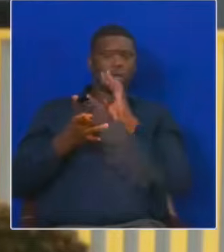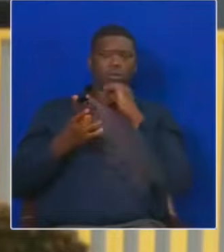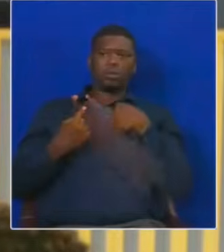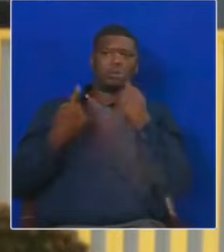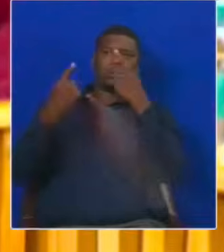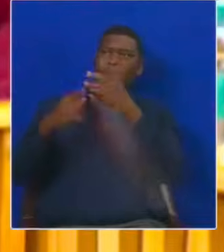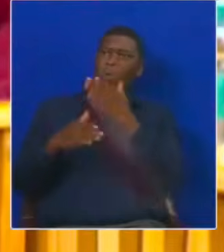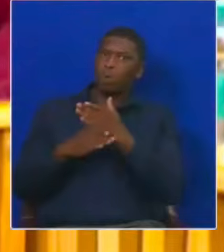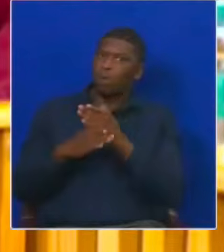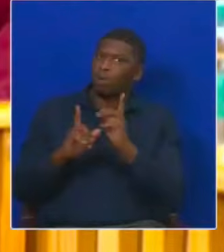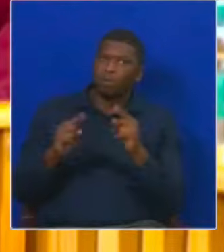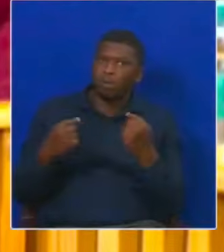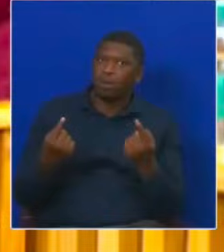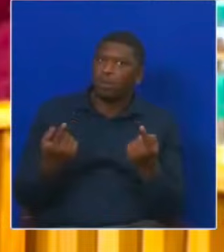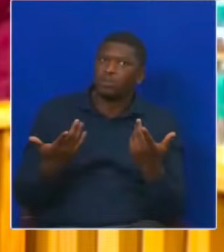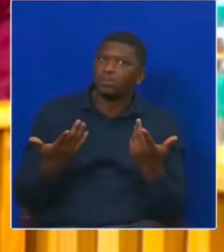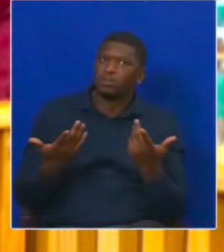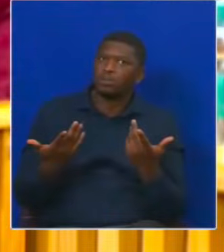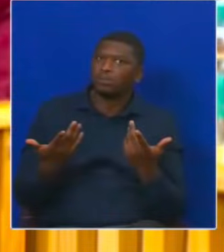time.